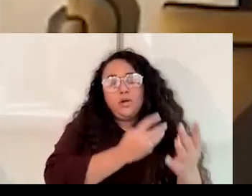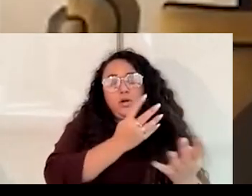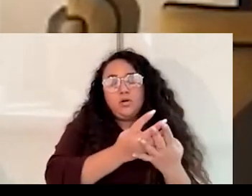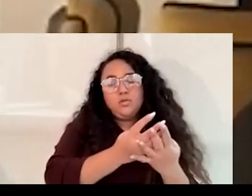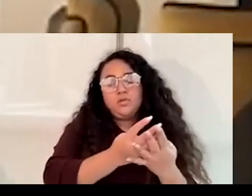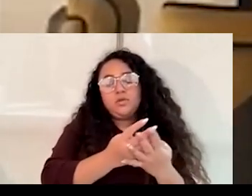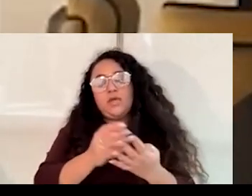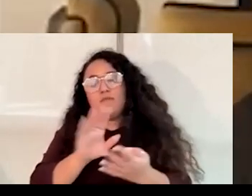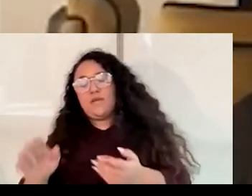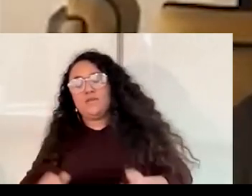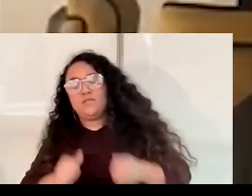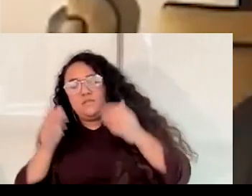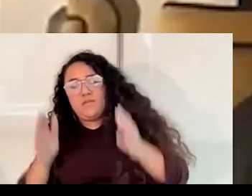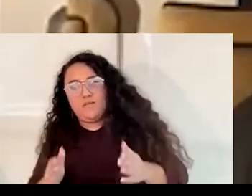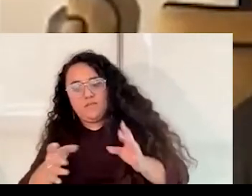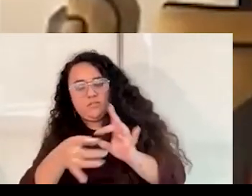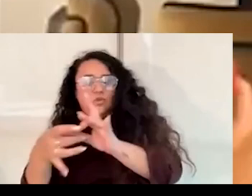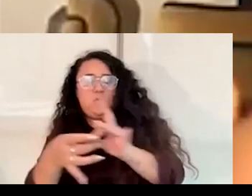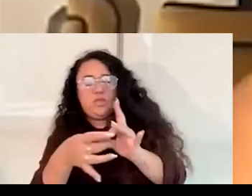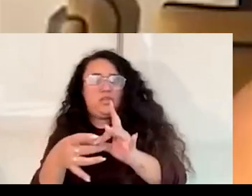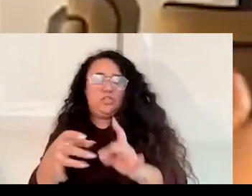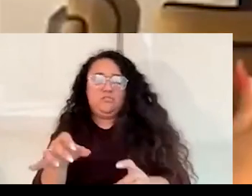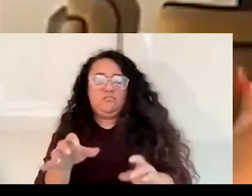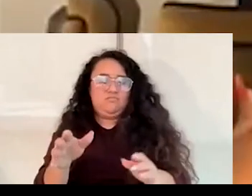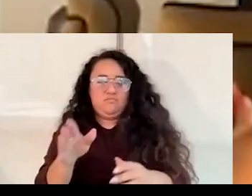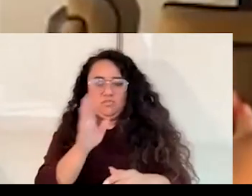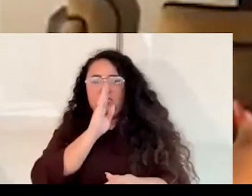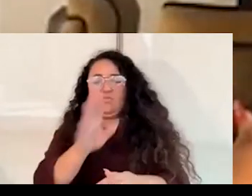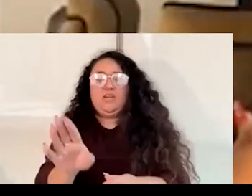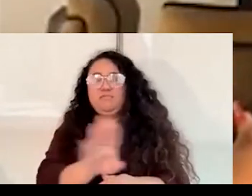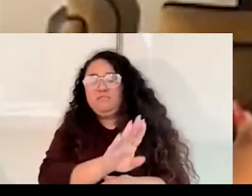the survivors, right? And then we also,